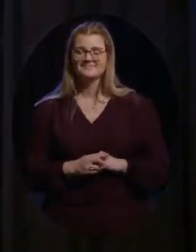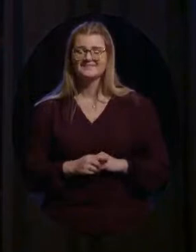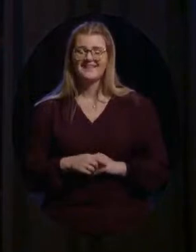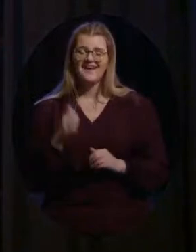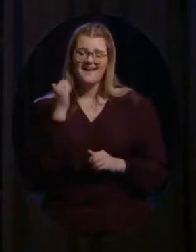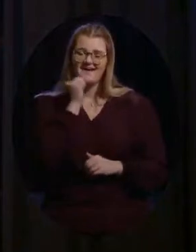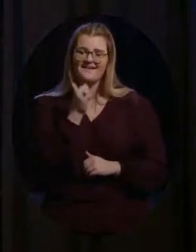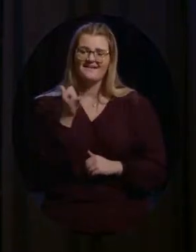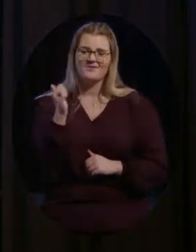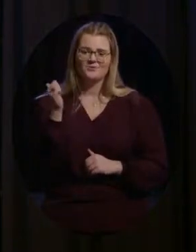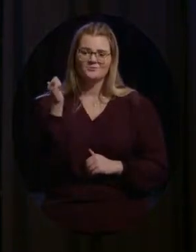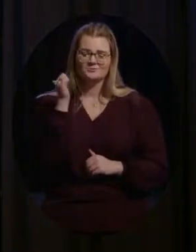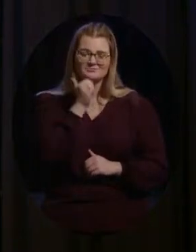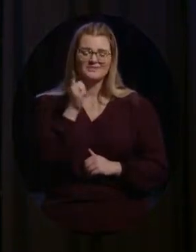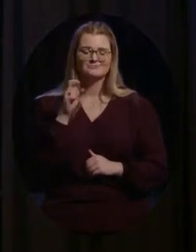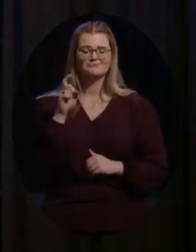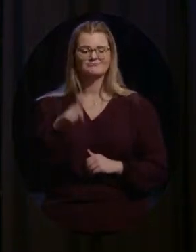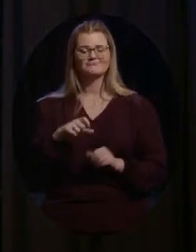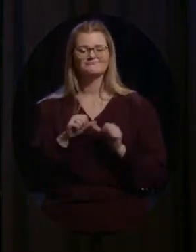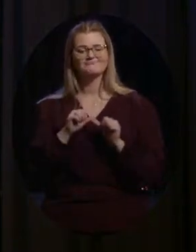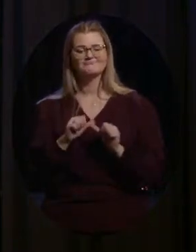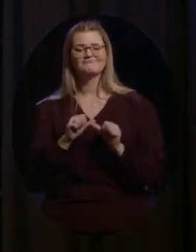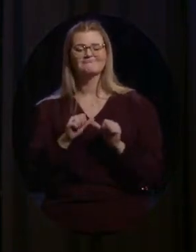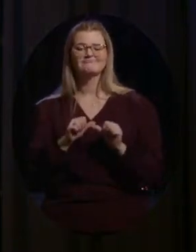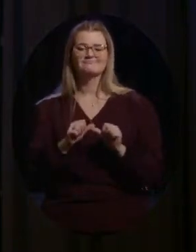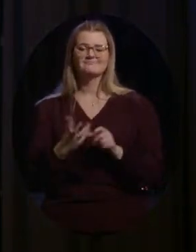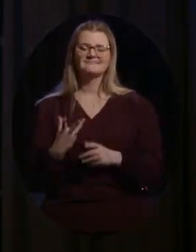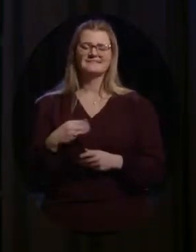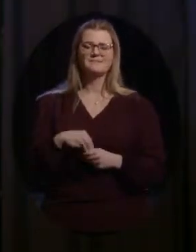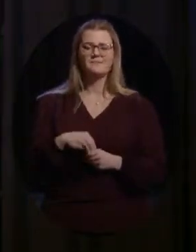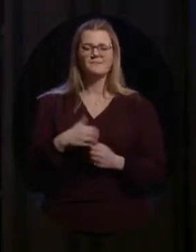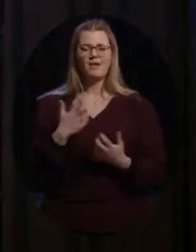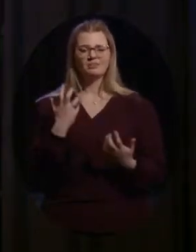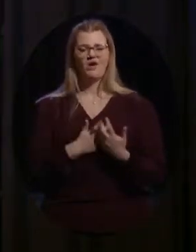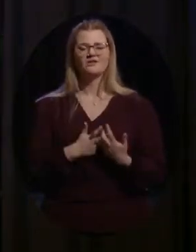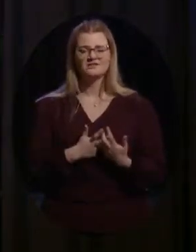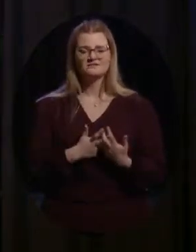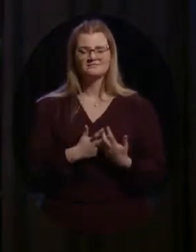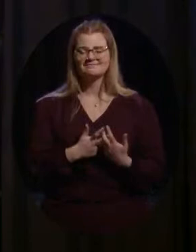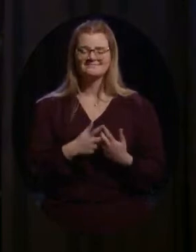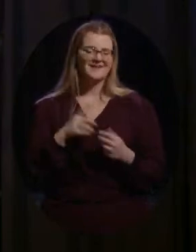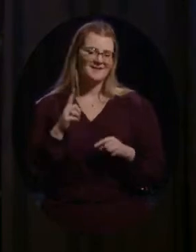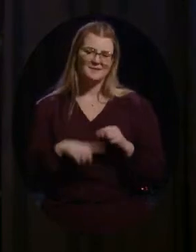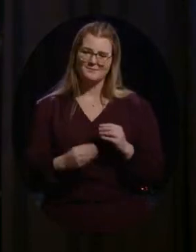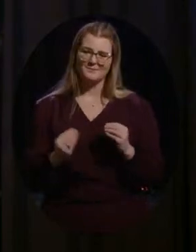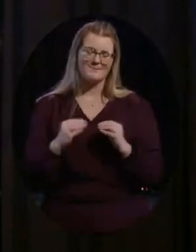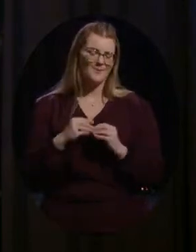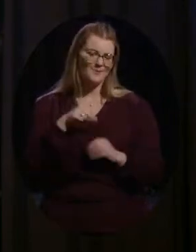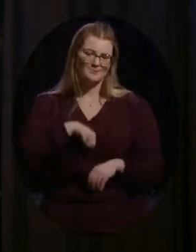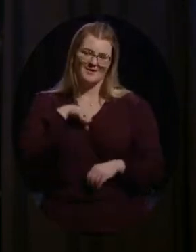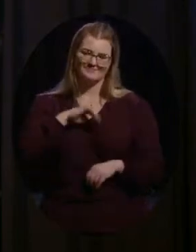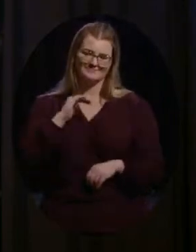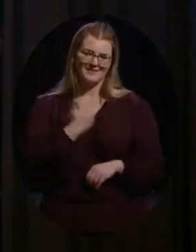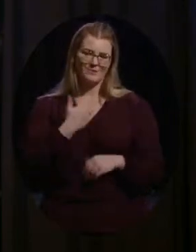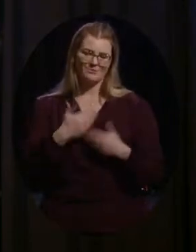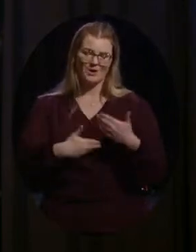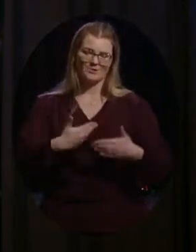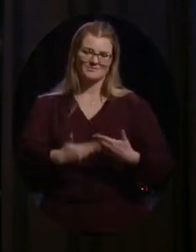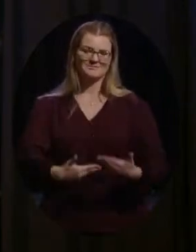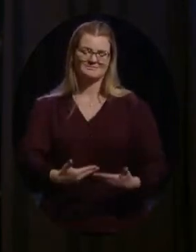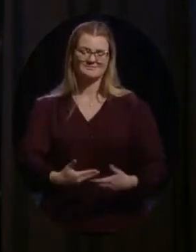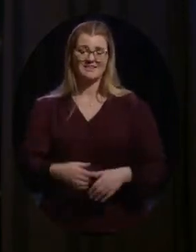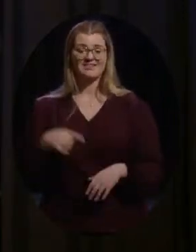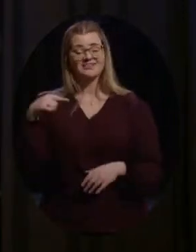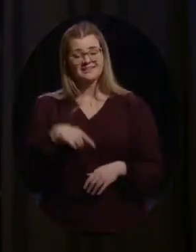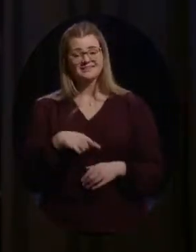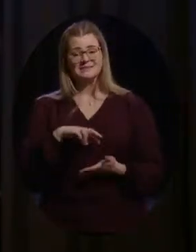Every day, we must work to create a sense of belonging. And I couldn't be more proud of our progress. This